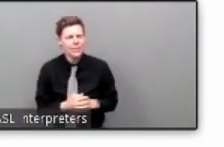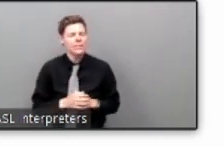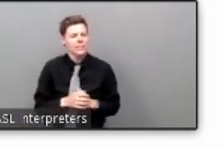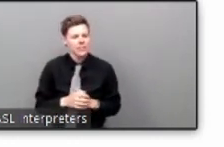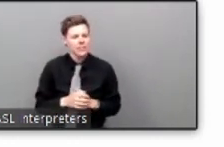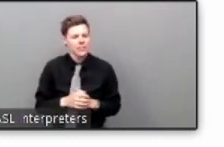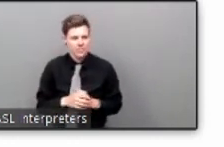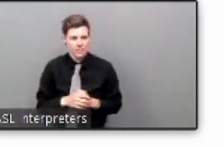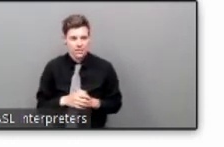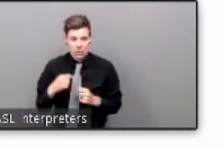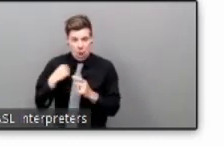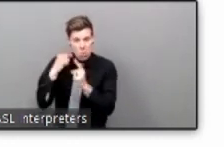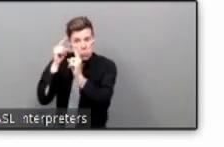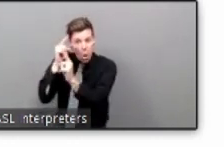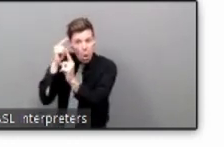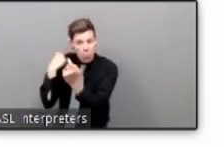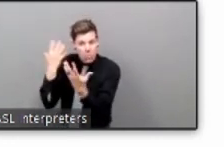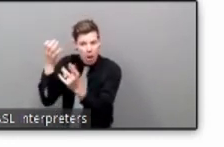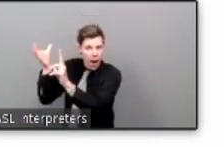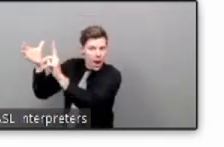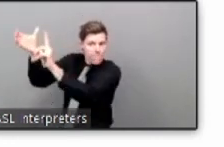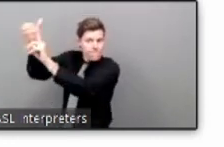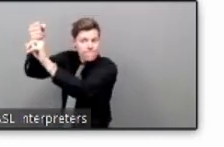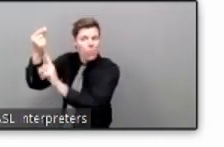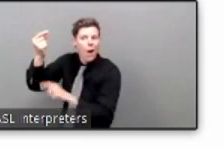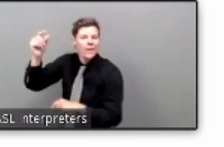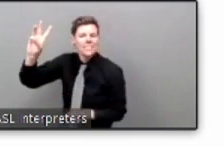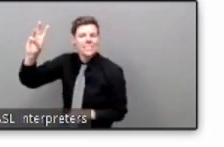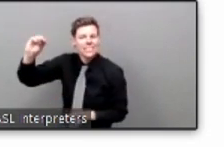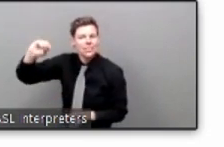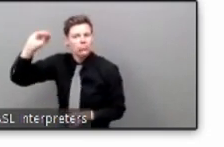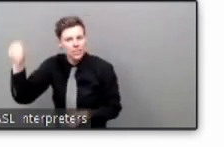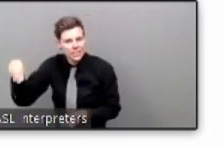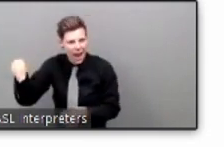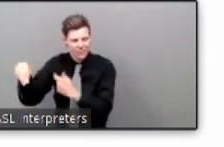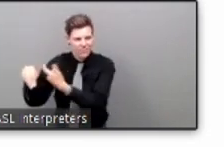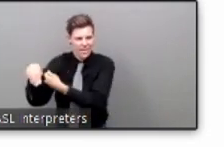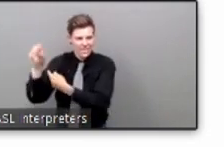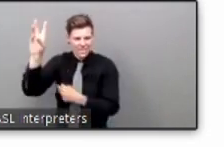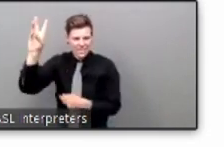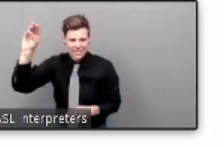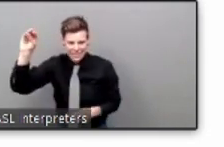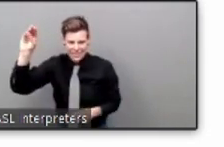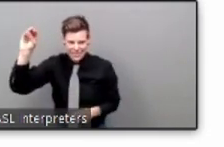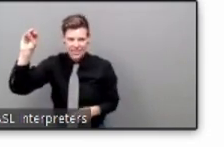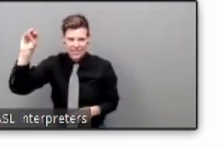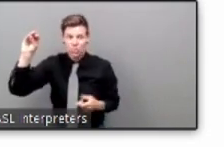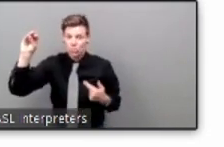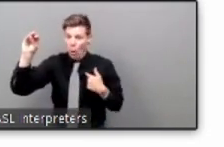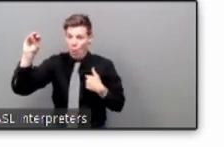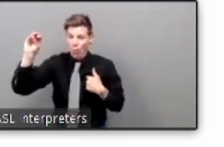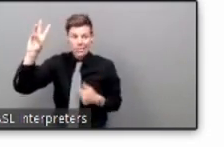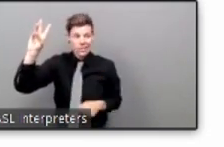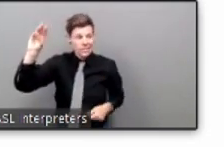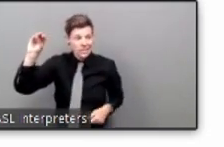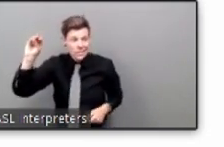completed vaccinations, we'll set the timer exactly 2 weeks after that. We will be at